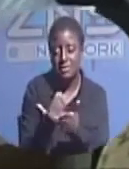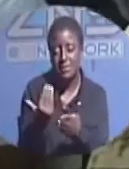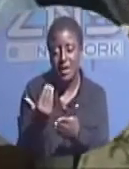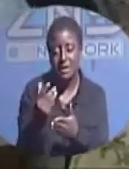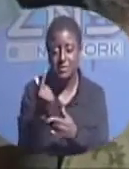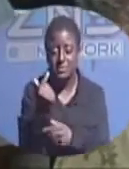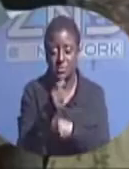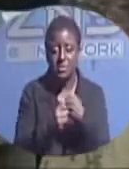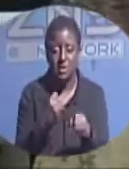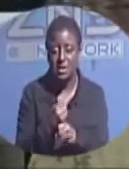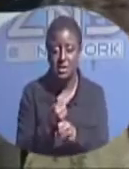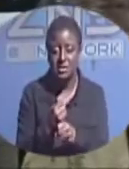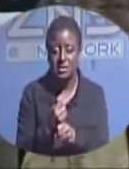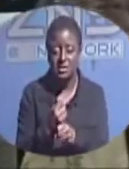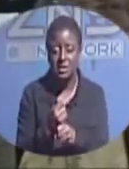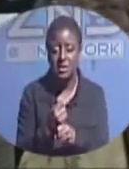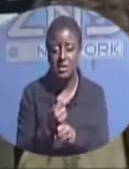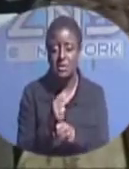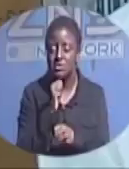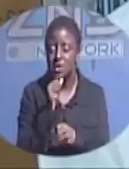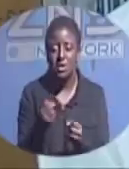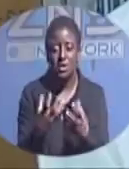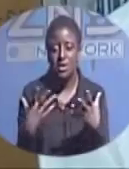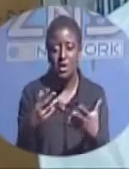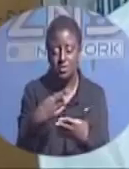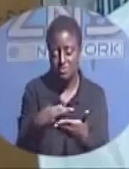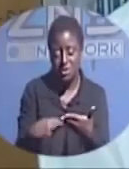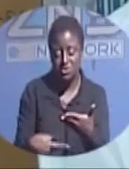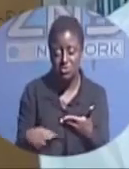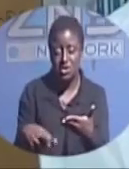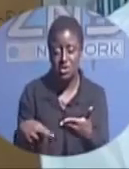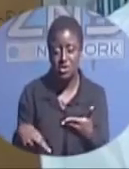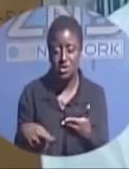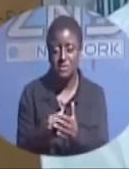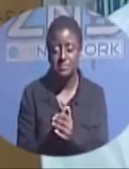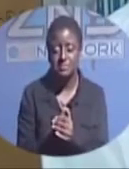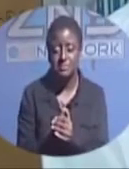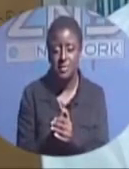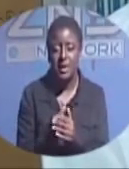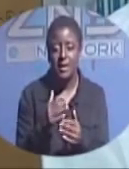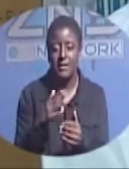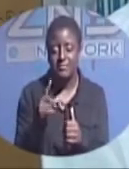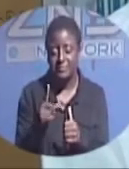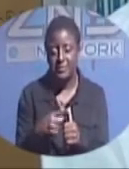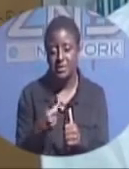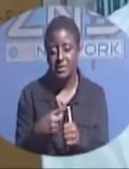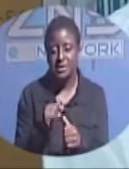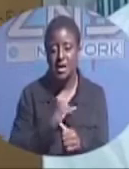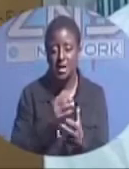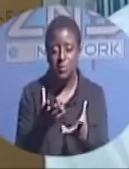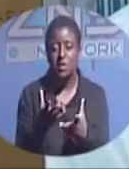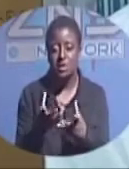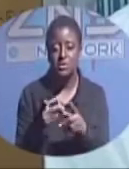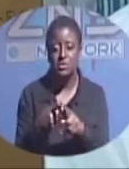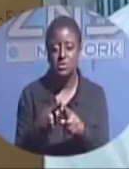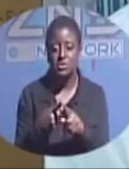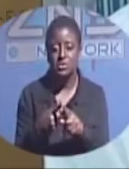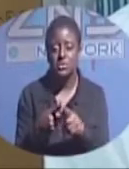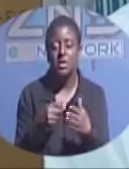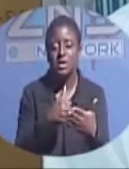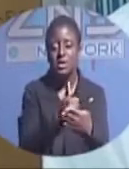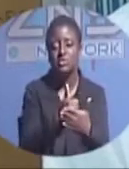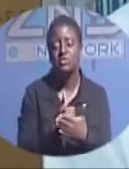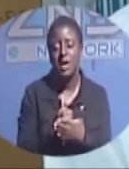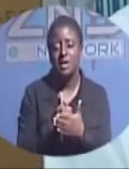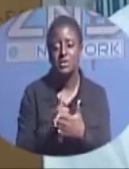impressive. Our intention initially was to plug into students who had completed high